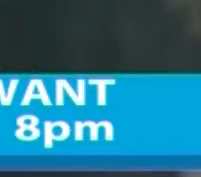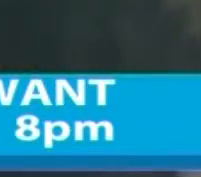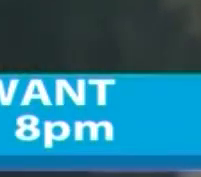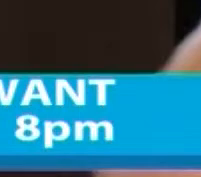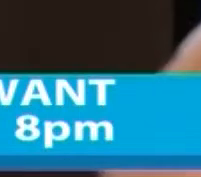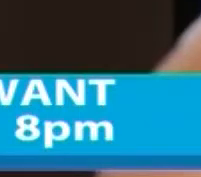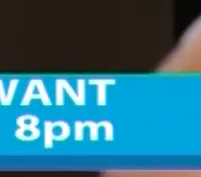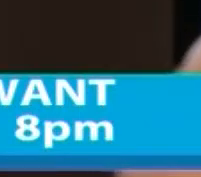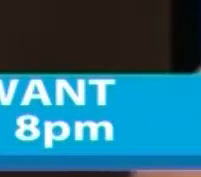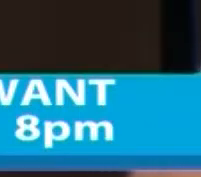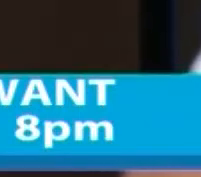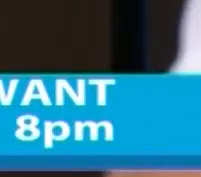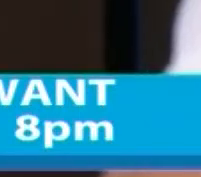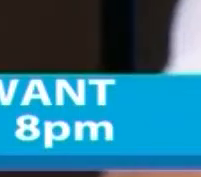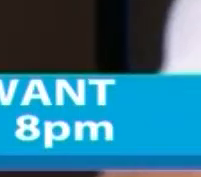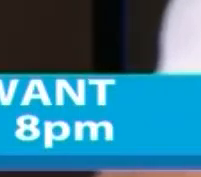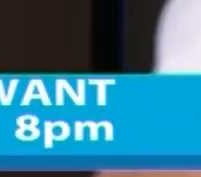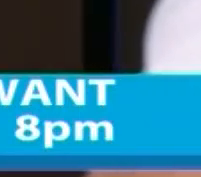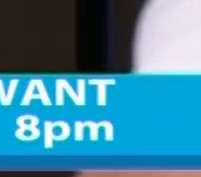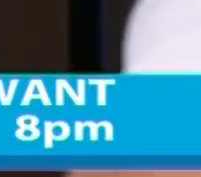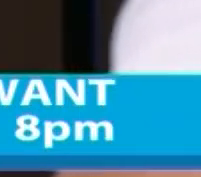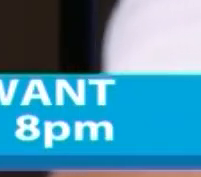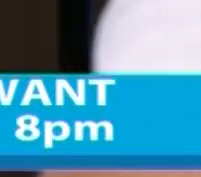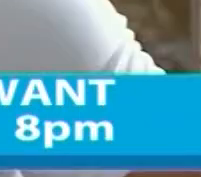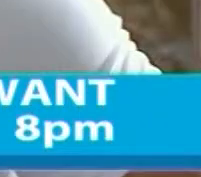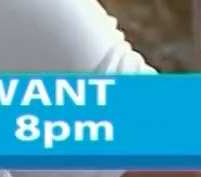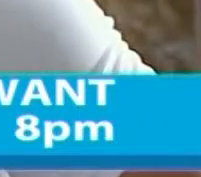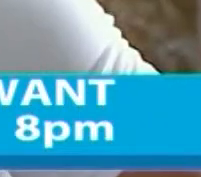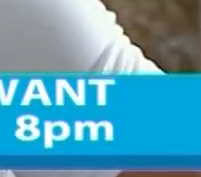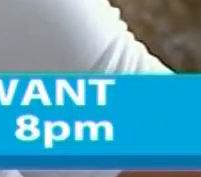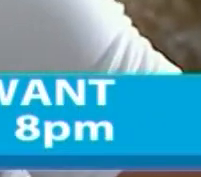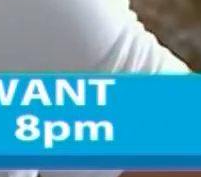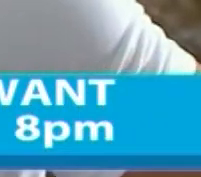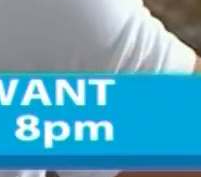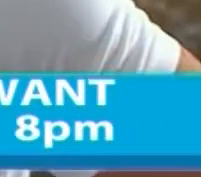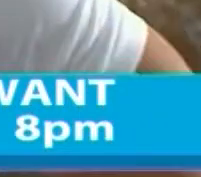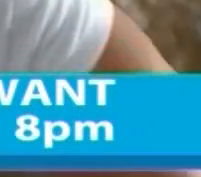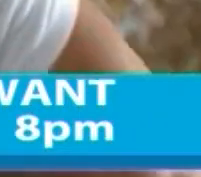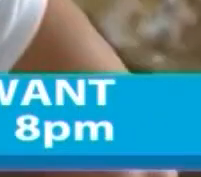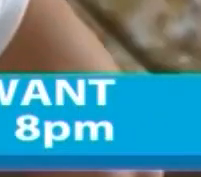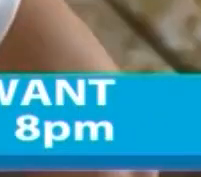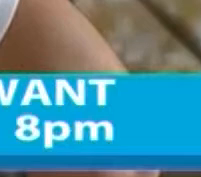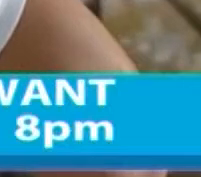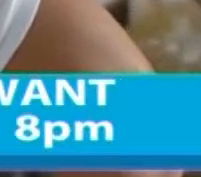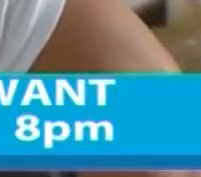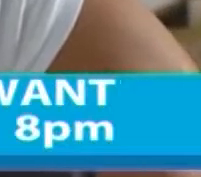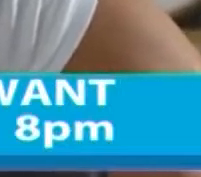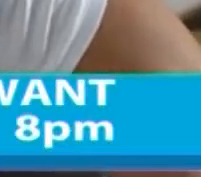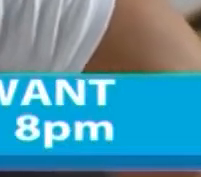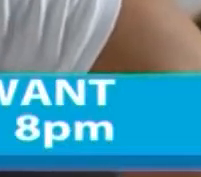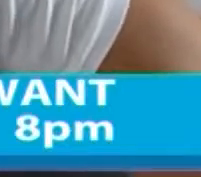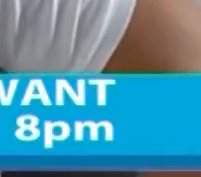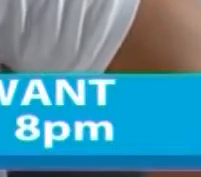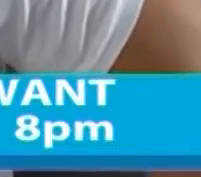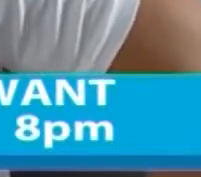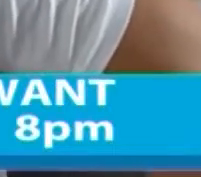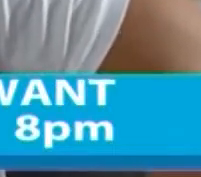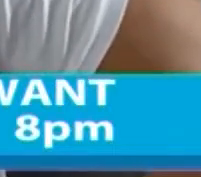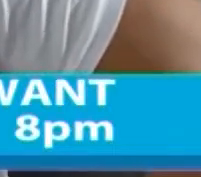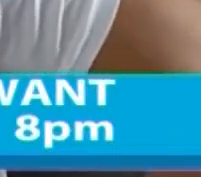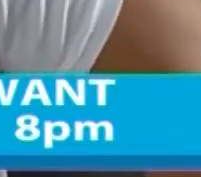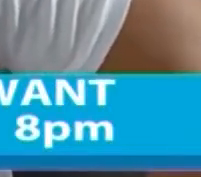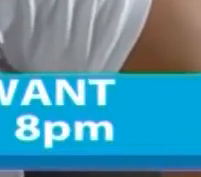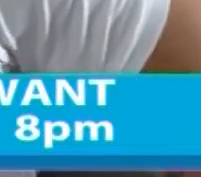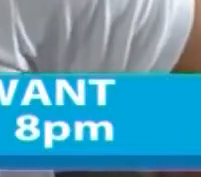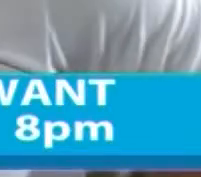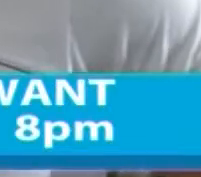Why? I don't know why you insist on saying that he was in Chiapas. Because I saw him. Because he was your husband who ran me over and left me lying on the